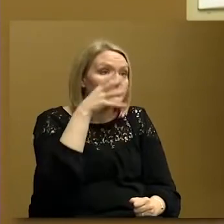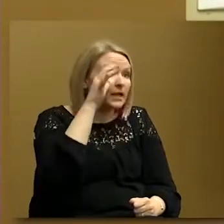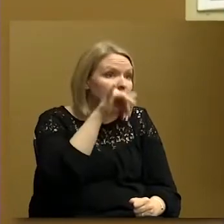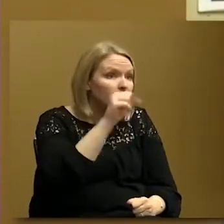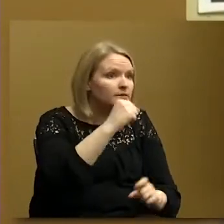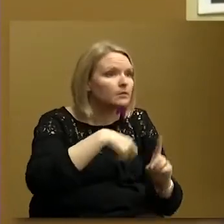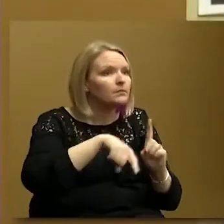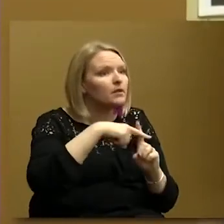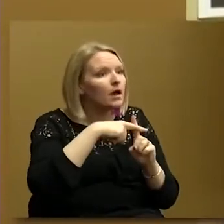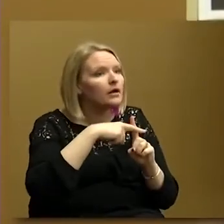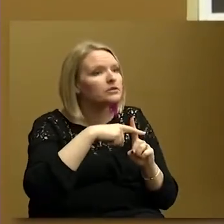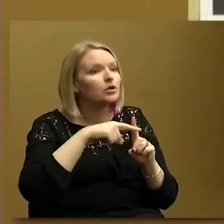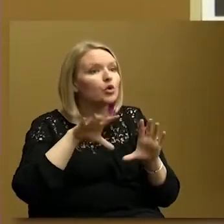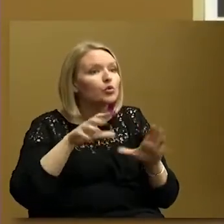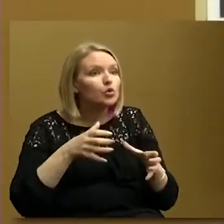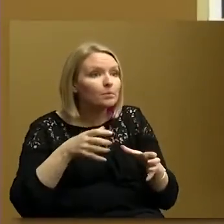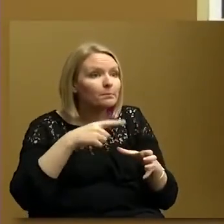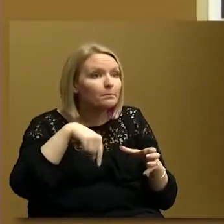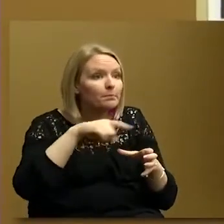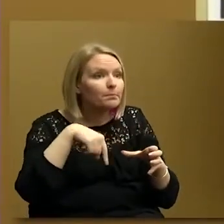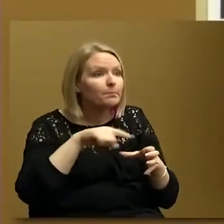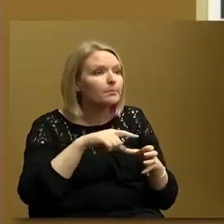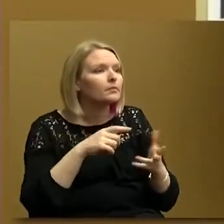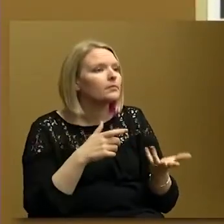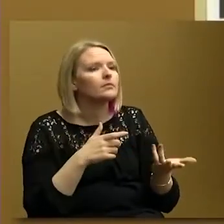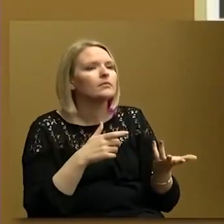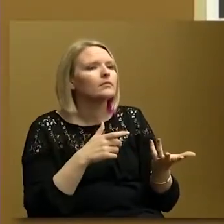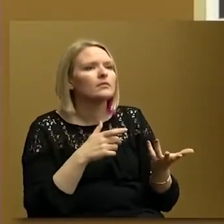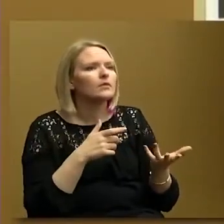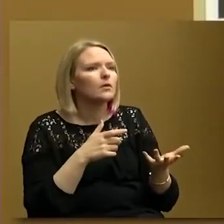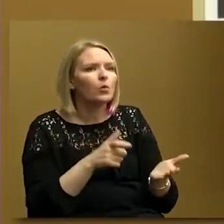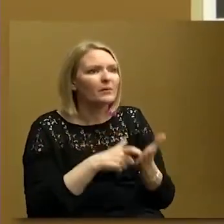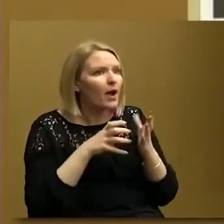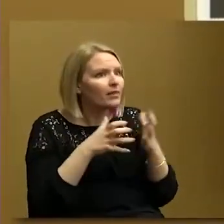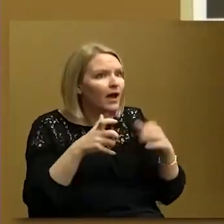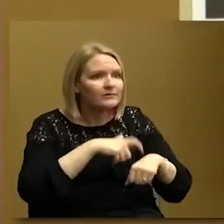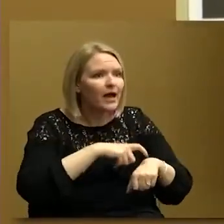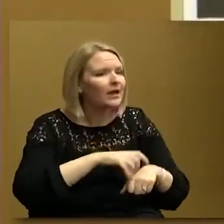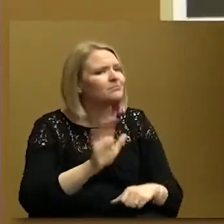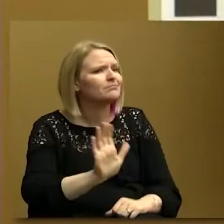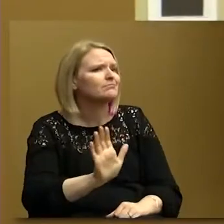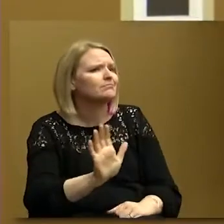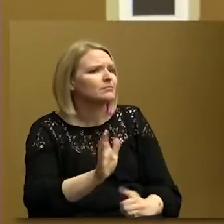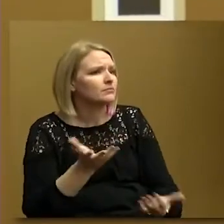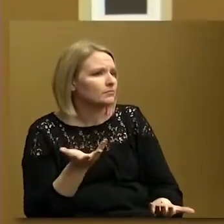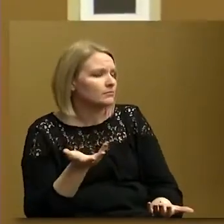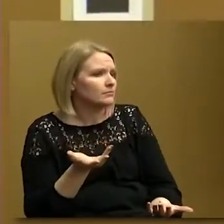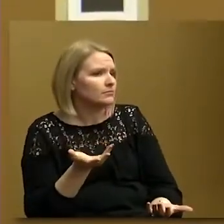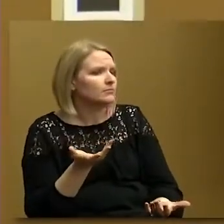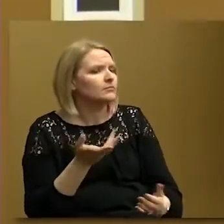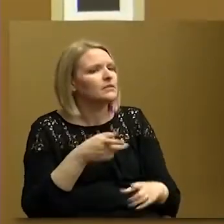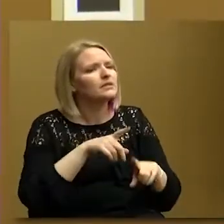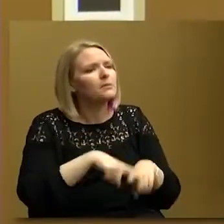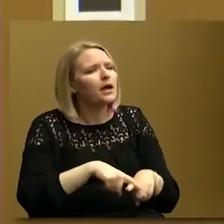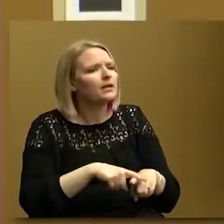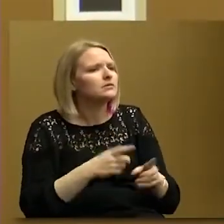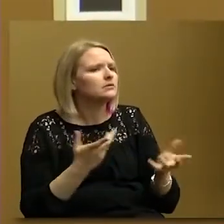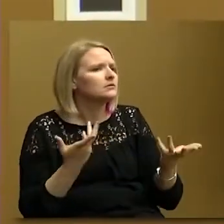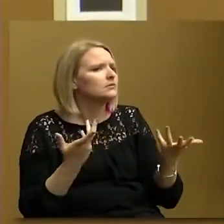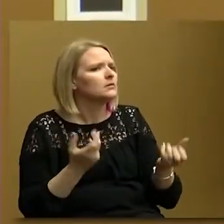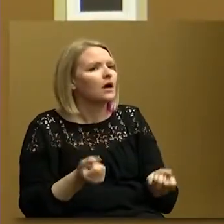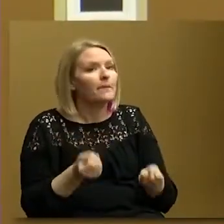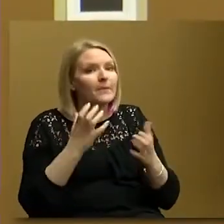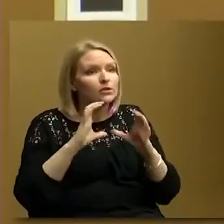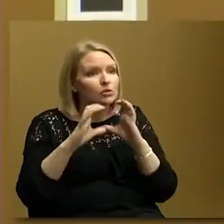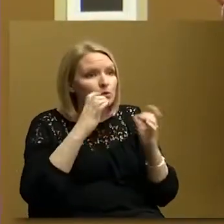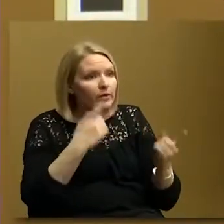parents, you can do a group of you. It does not take long. It's, depending on how much